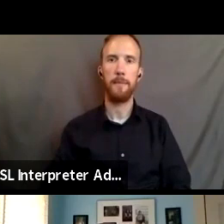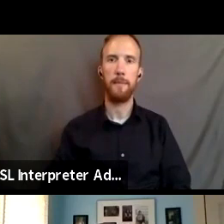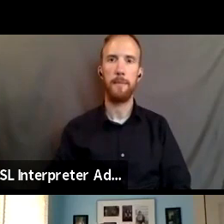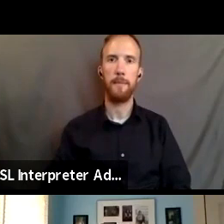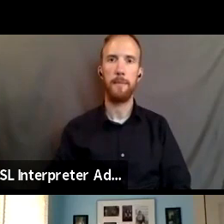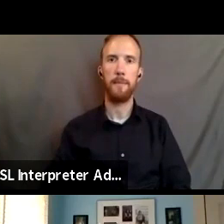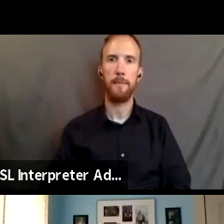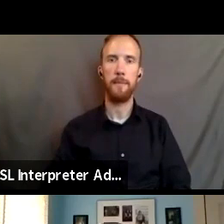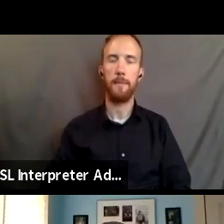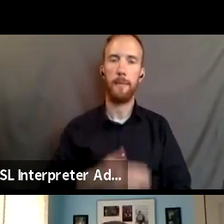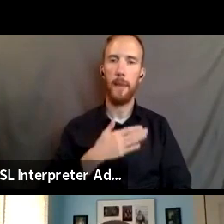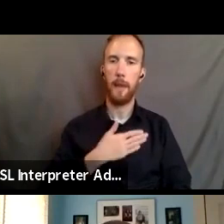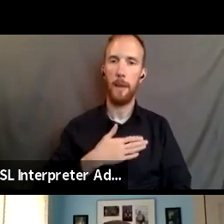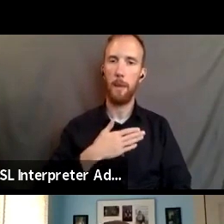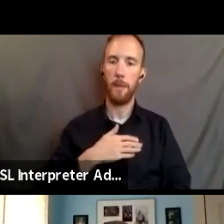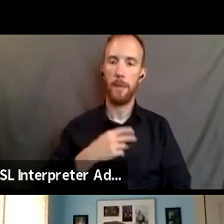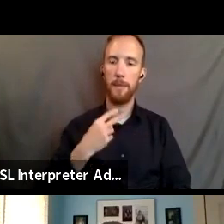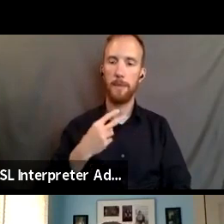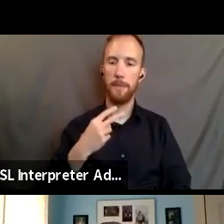can you please unmute